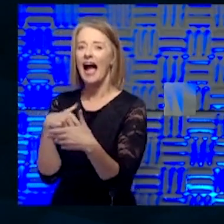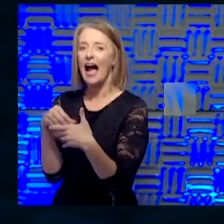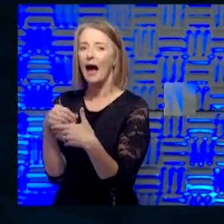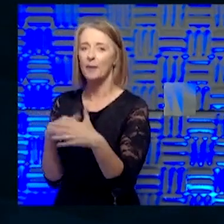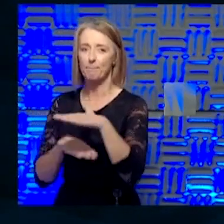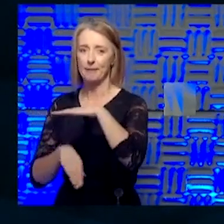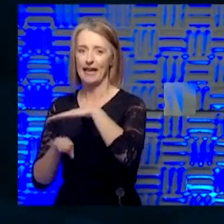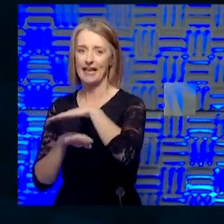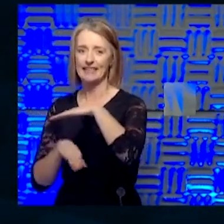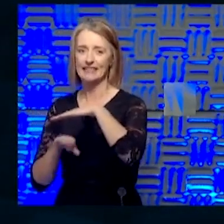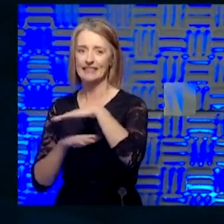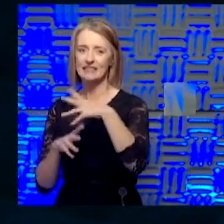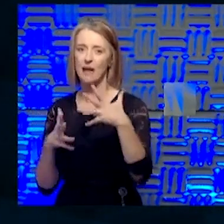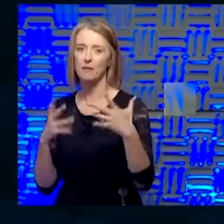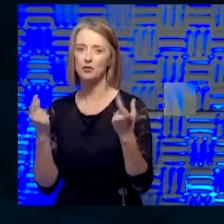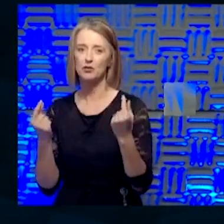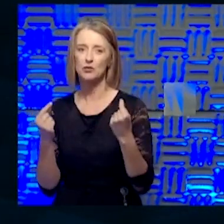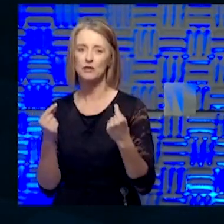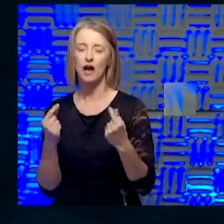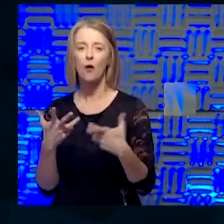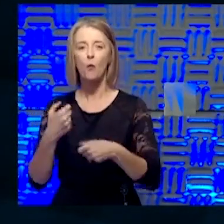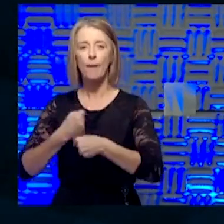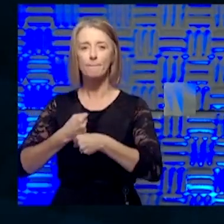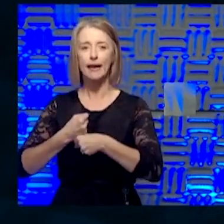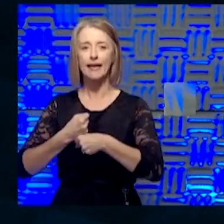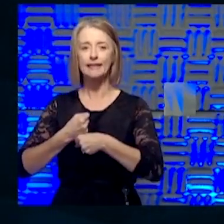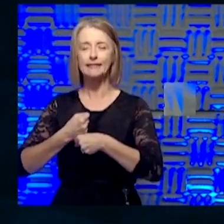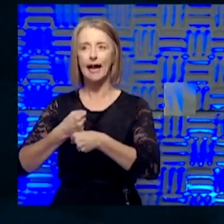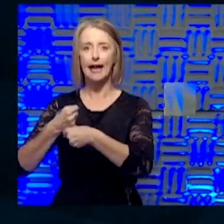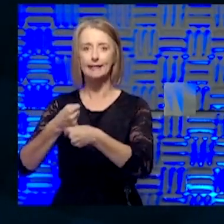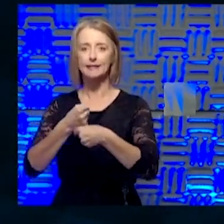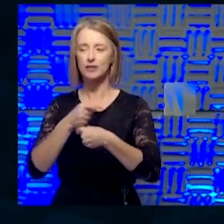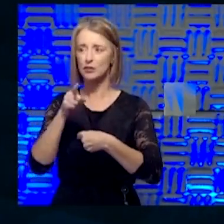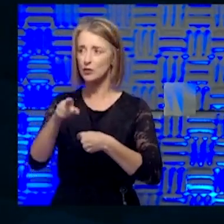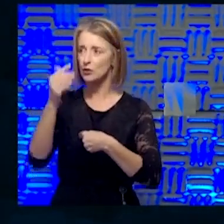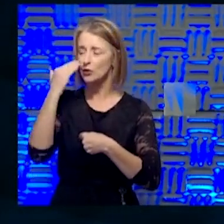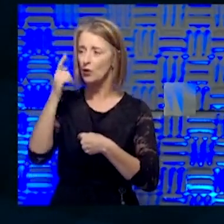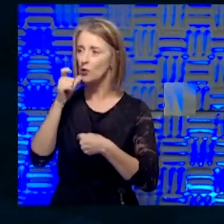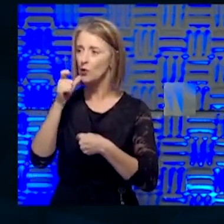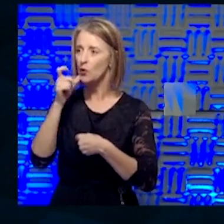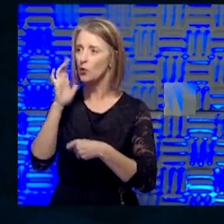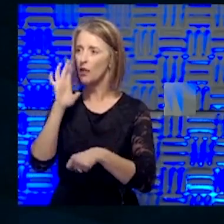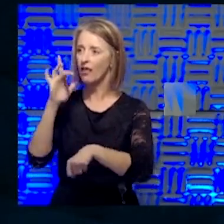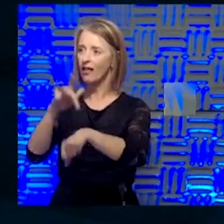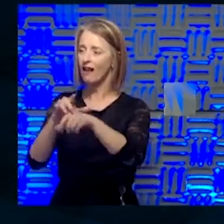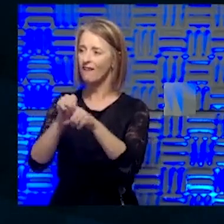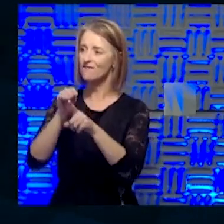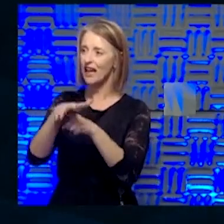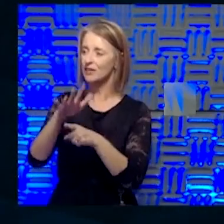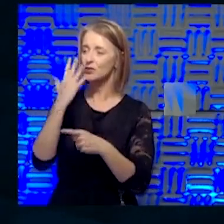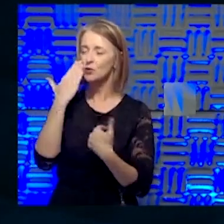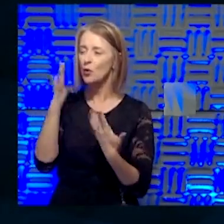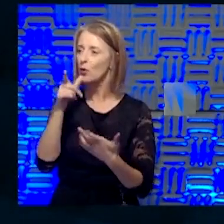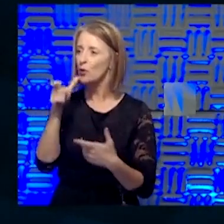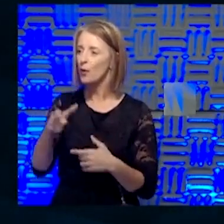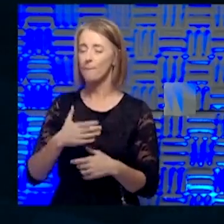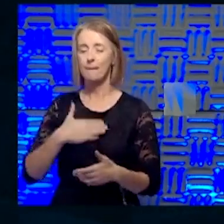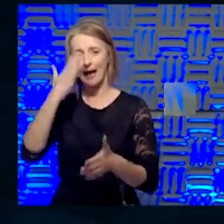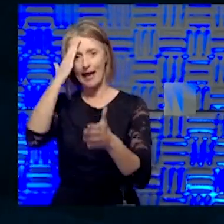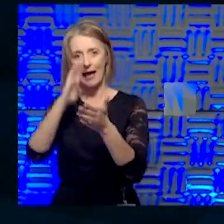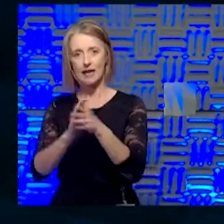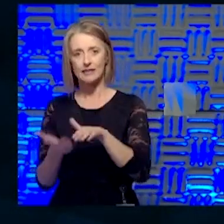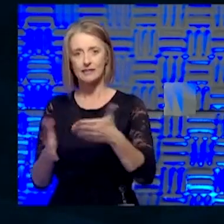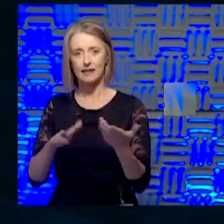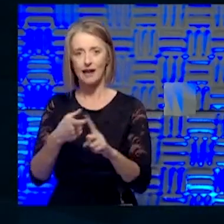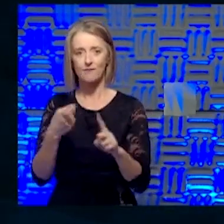basics. I've felt like making a sign and saying, you don't know who you're going to affect. My husband died